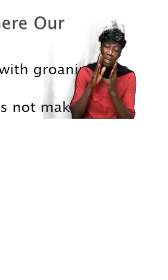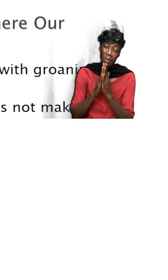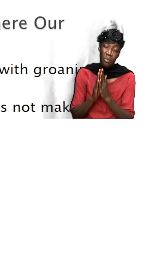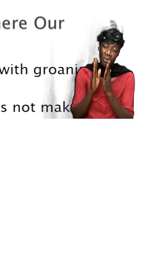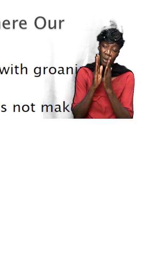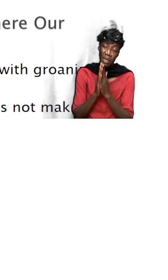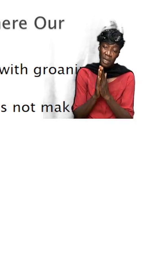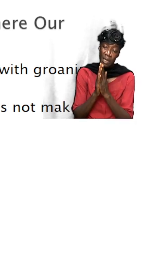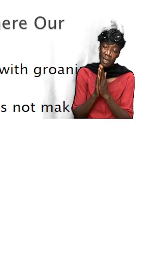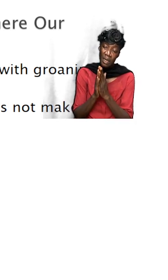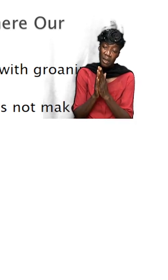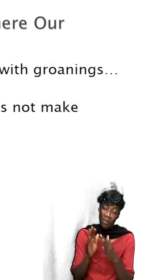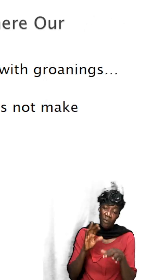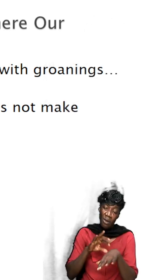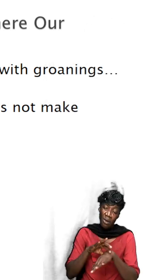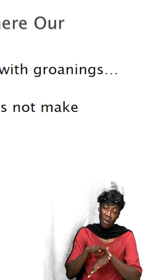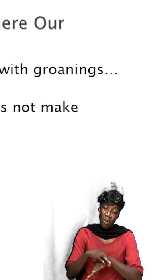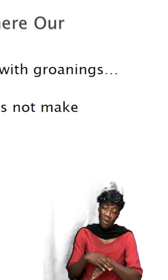the earthly things.